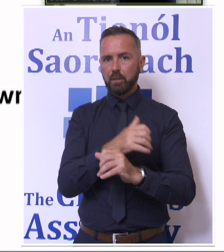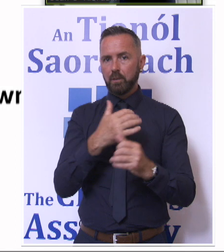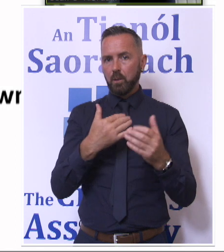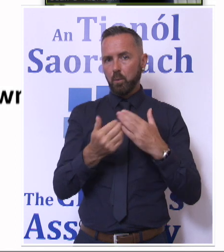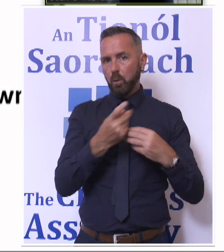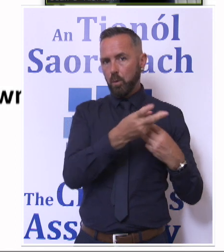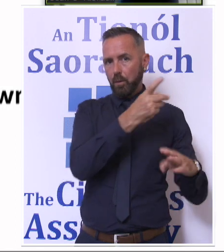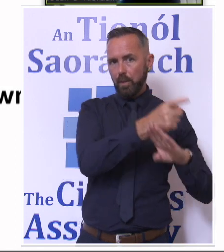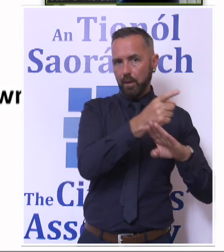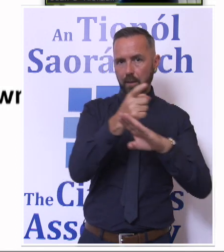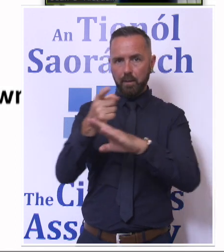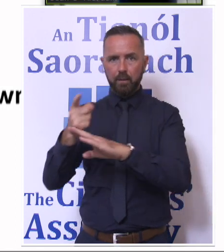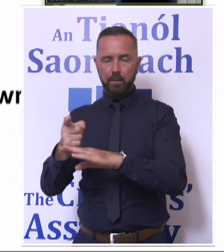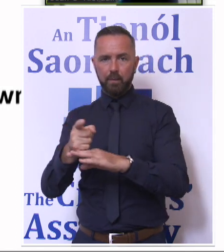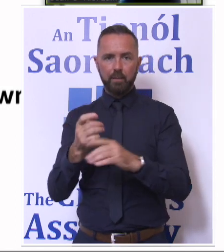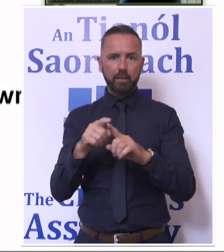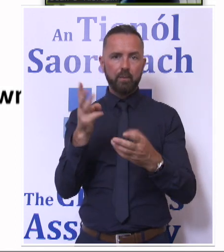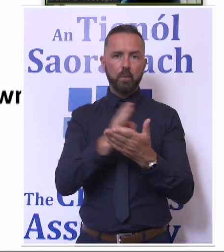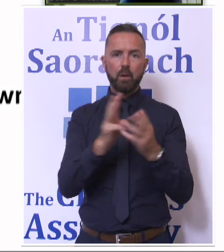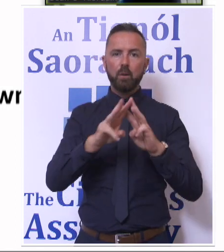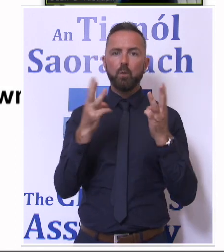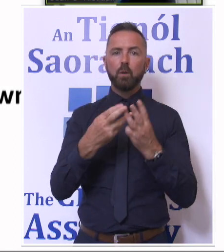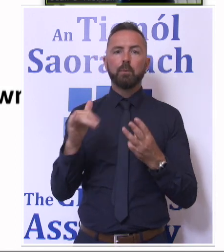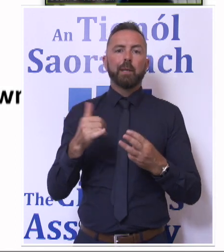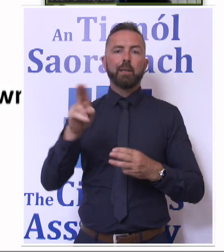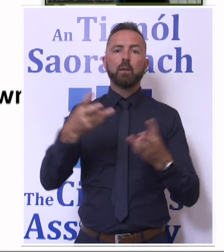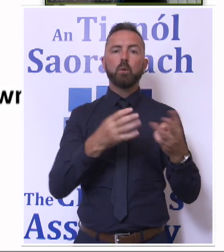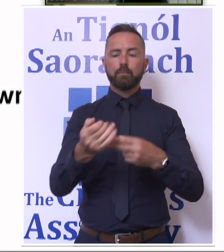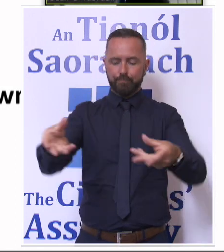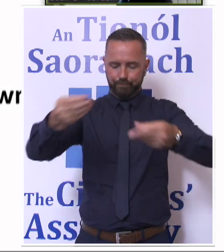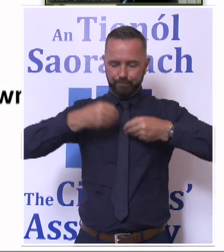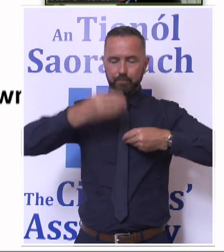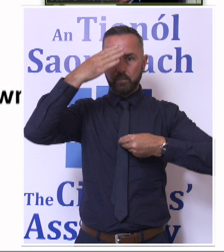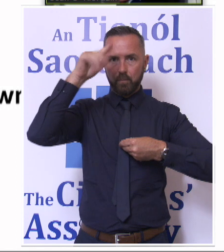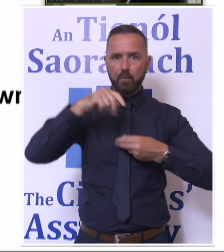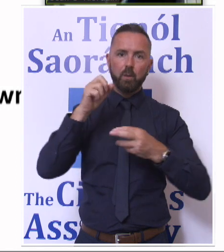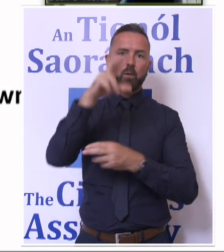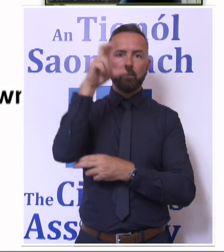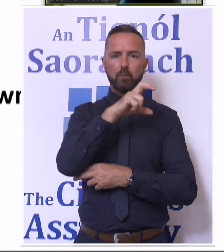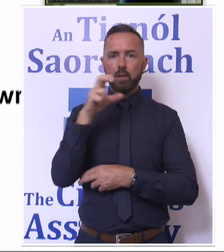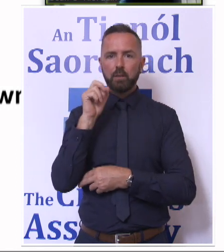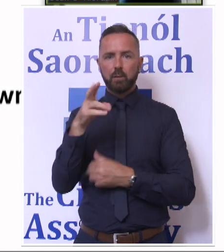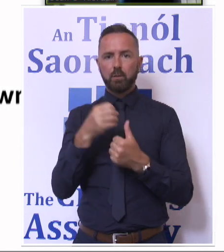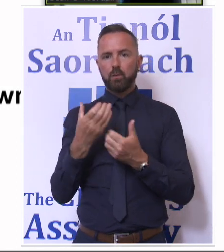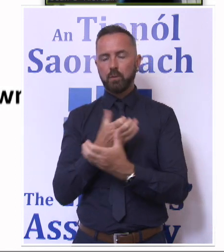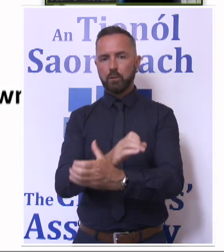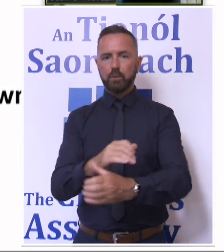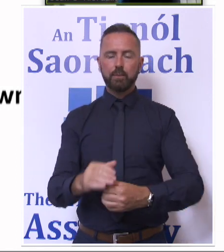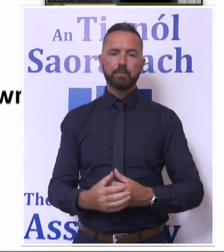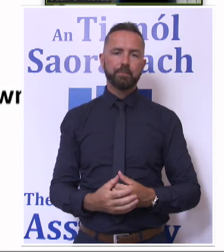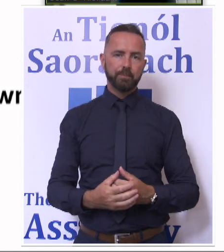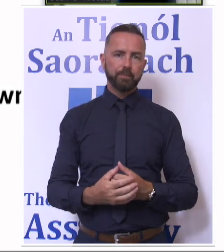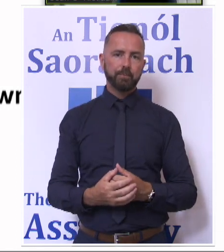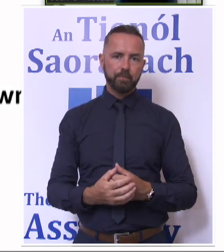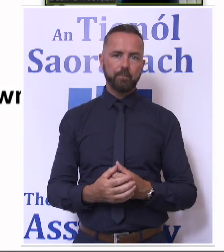out in these different parts of the world that might work potentially back in Ireland or France or wherever? Are there in